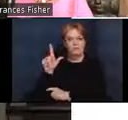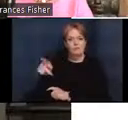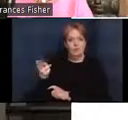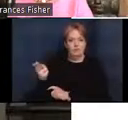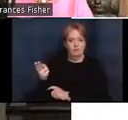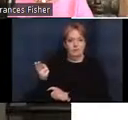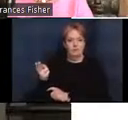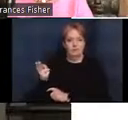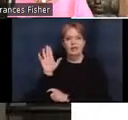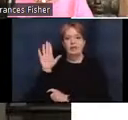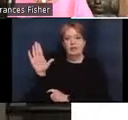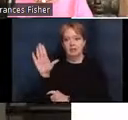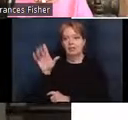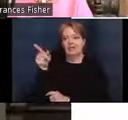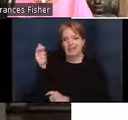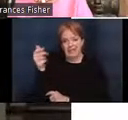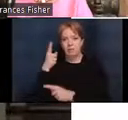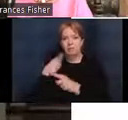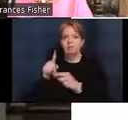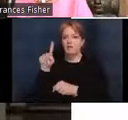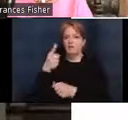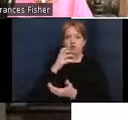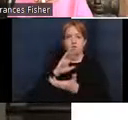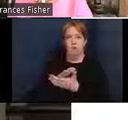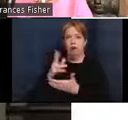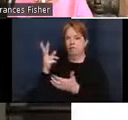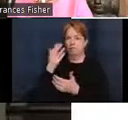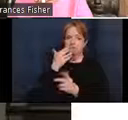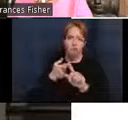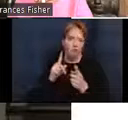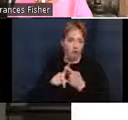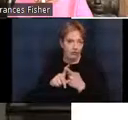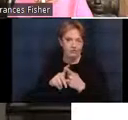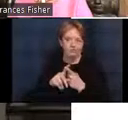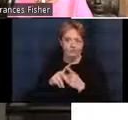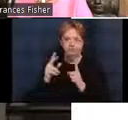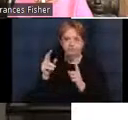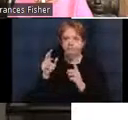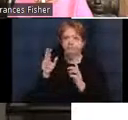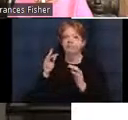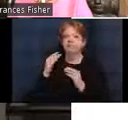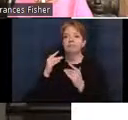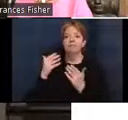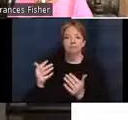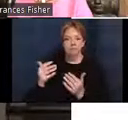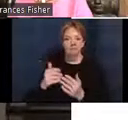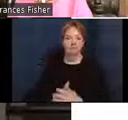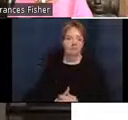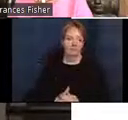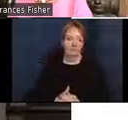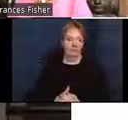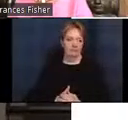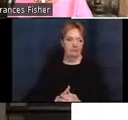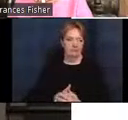and he and his first wife, Elizabeth Calhoun, she was very friendly with them. And just to sort of lay the groundwork,